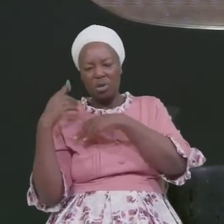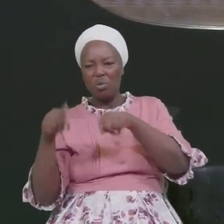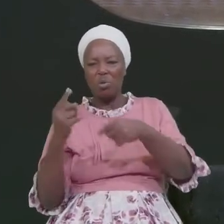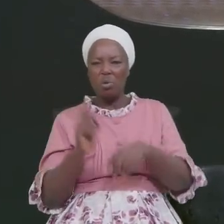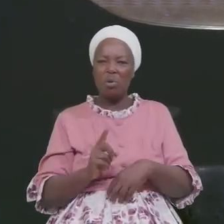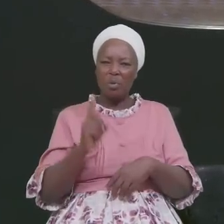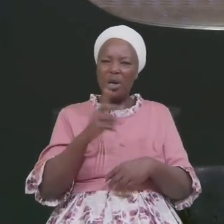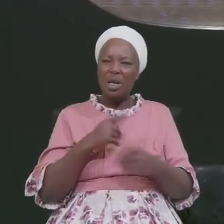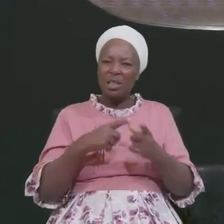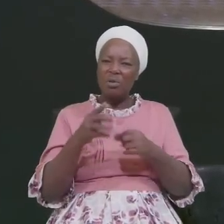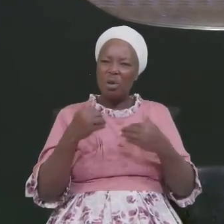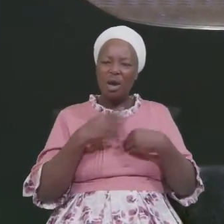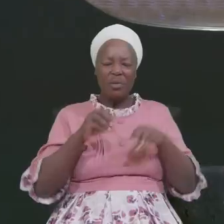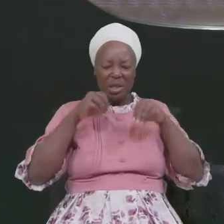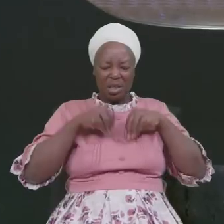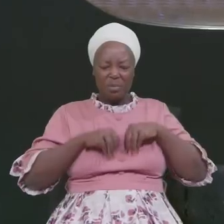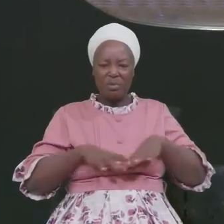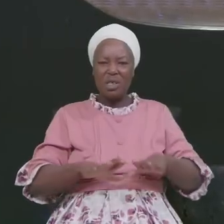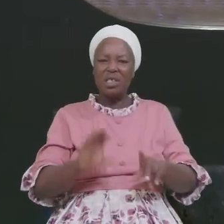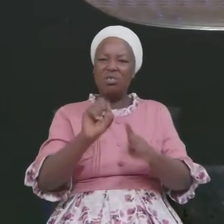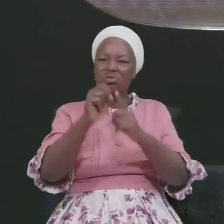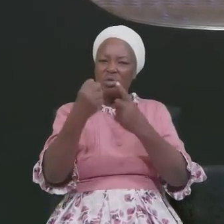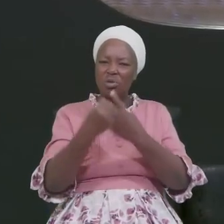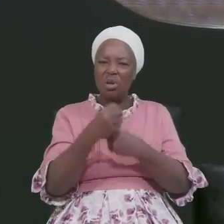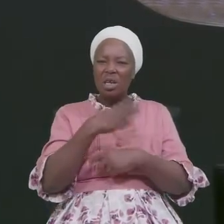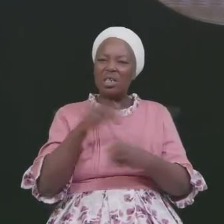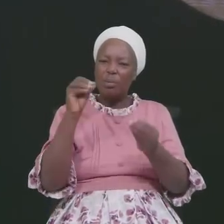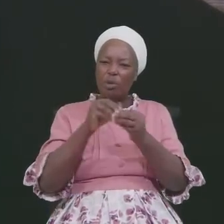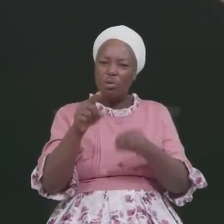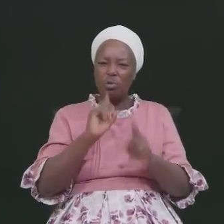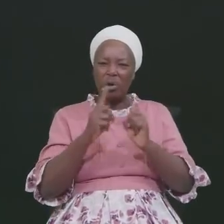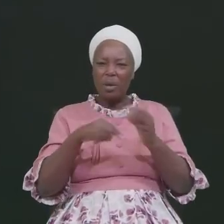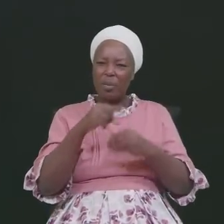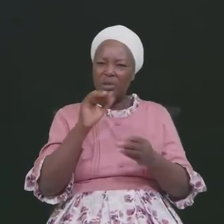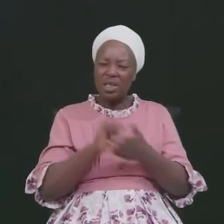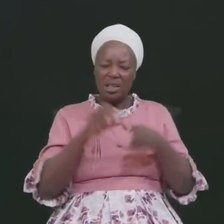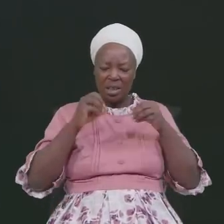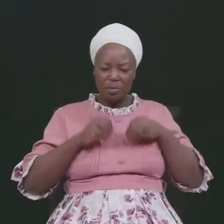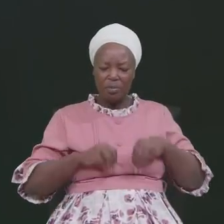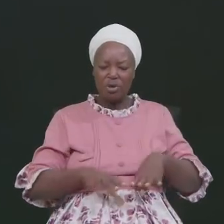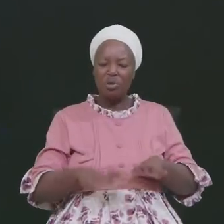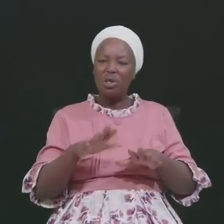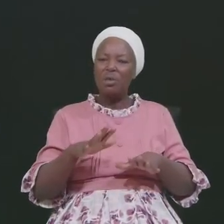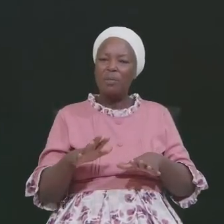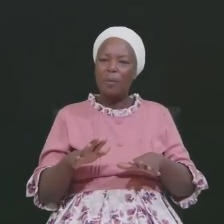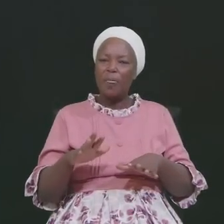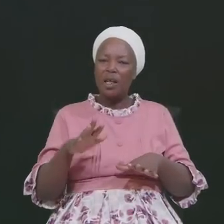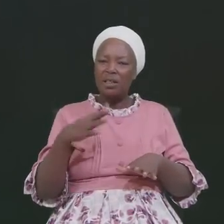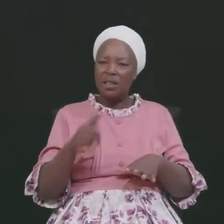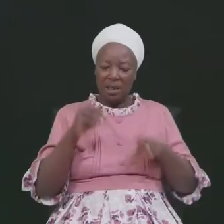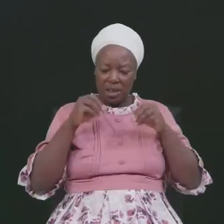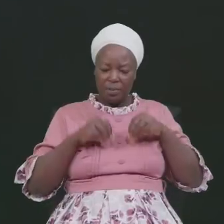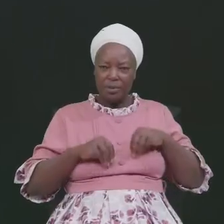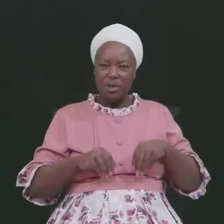have a depressing situation, the more you talk about your depression, the